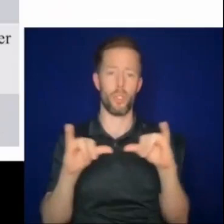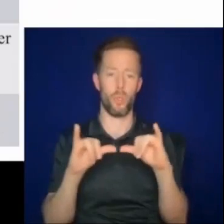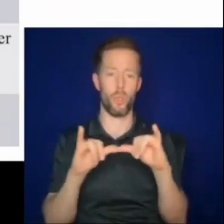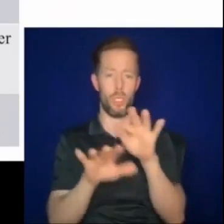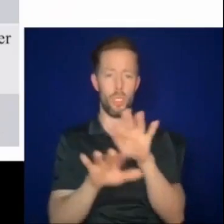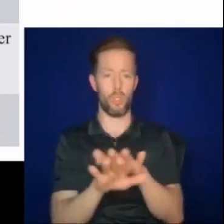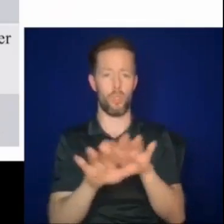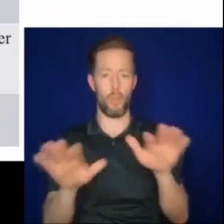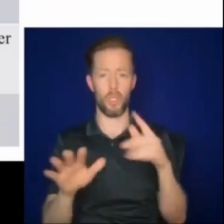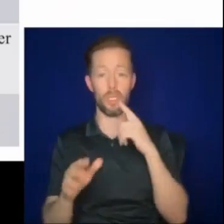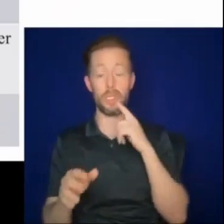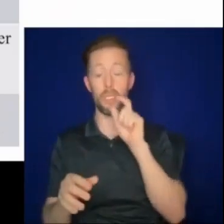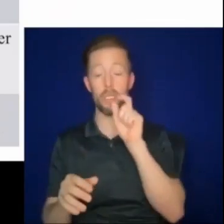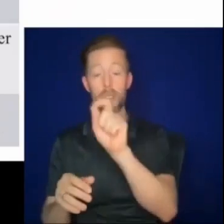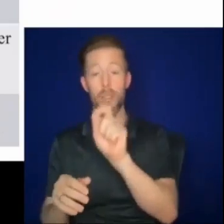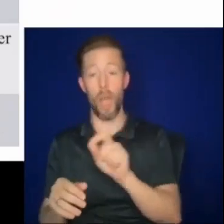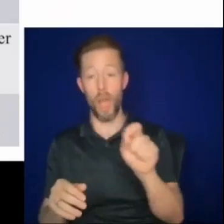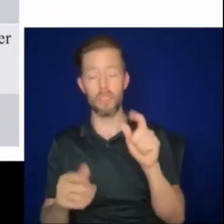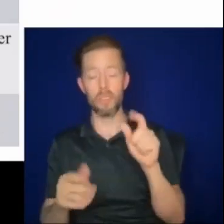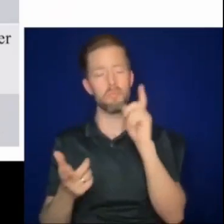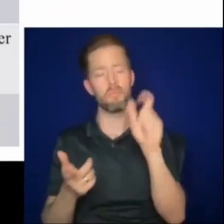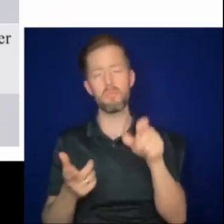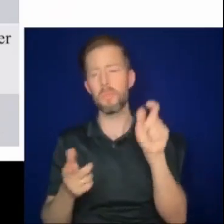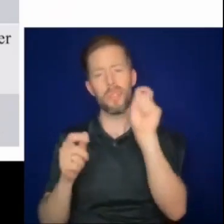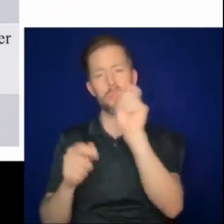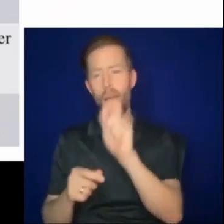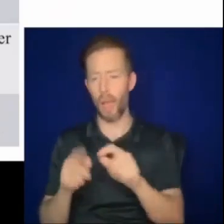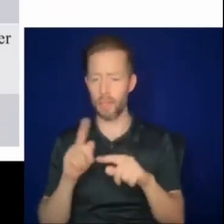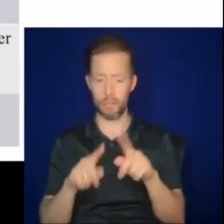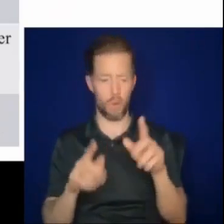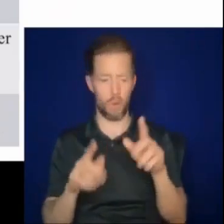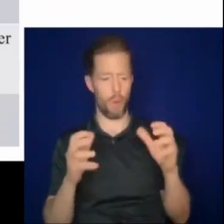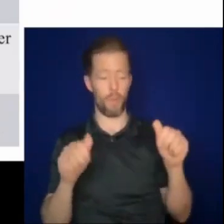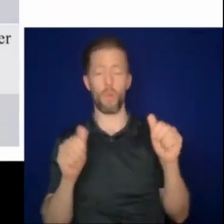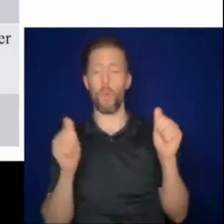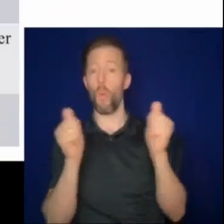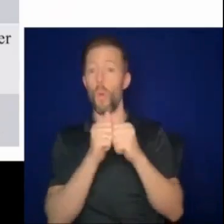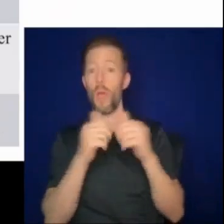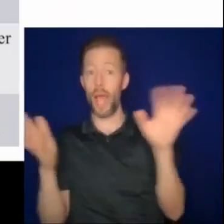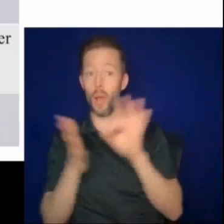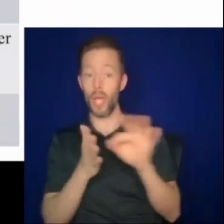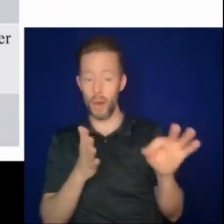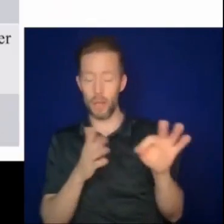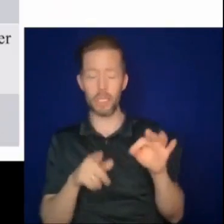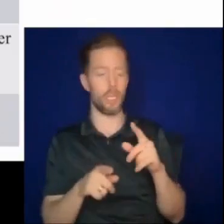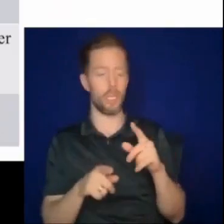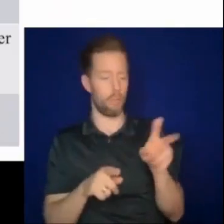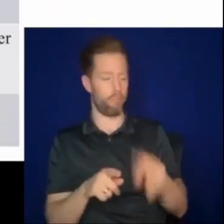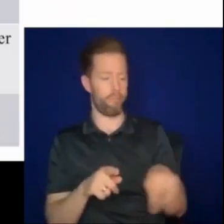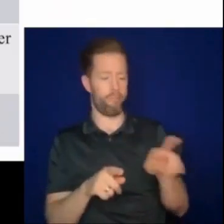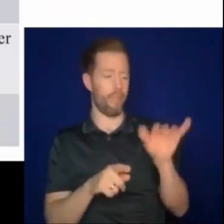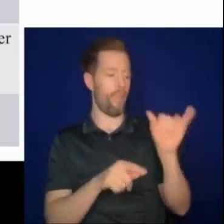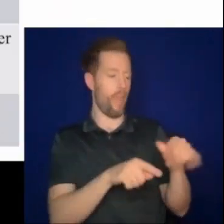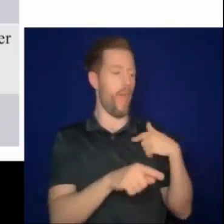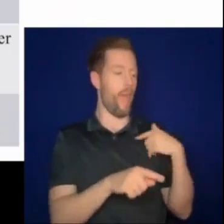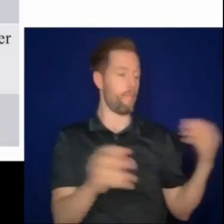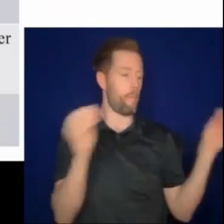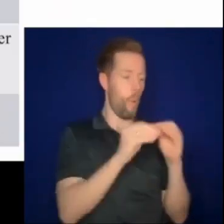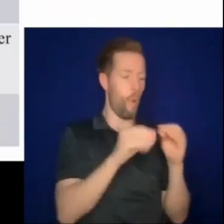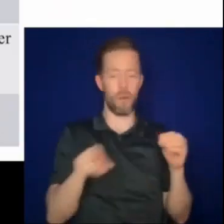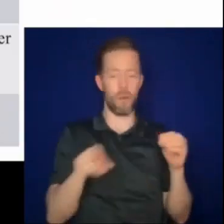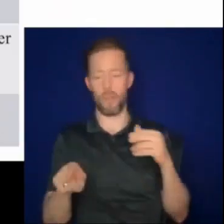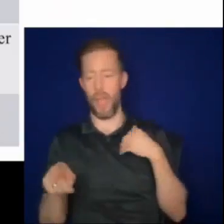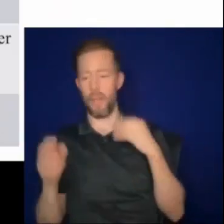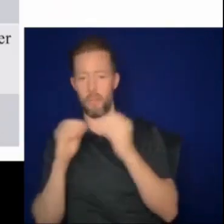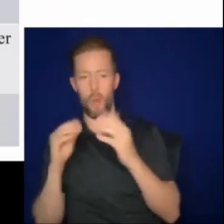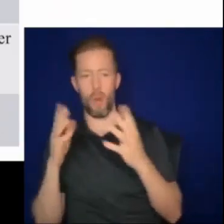where you're going to be able to compare 2 groups. That says dots here, but it doesn't have to be dots. It can be anything. And you really want to be able to, without counting, say, oh, this one has more